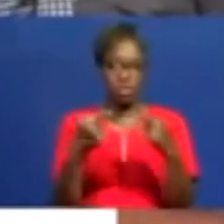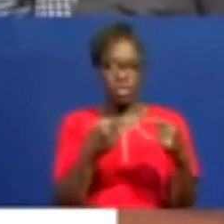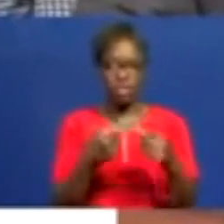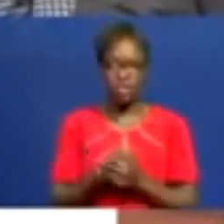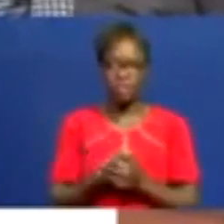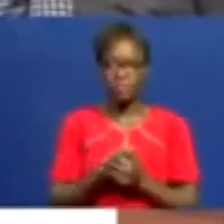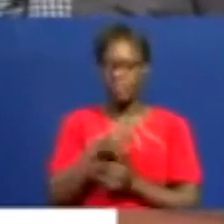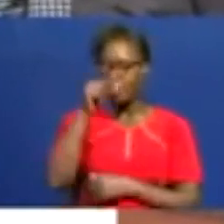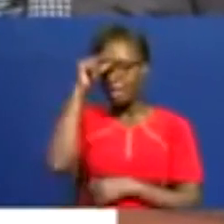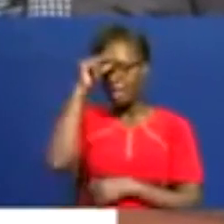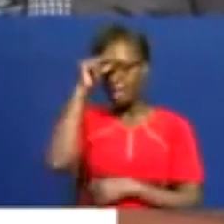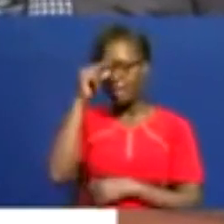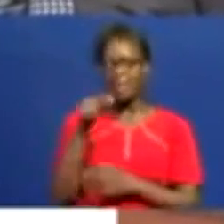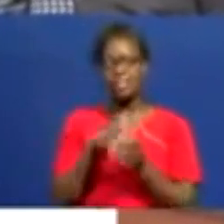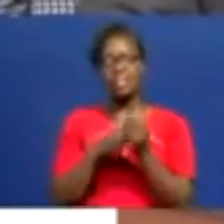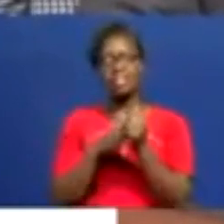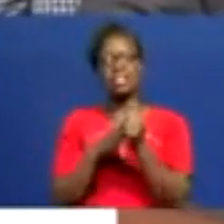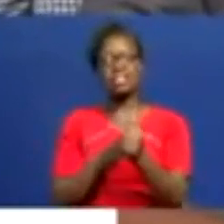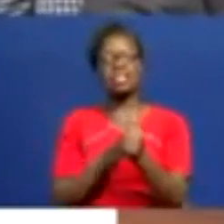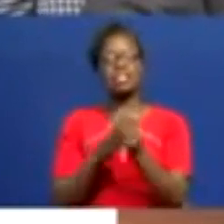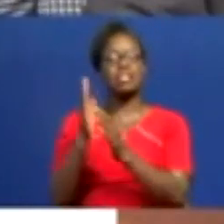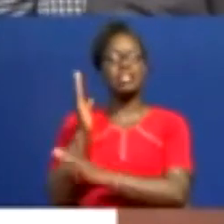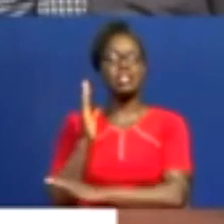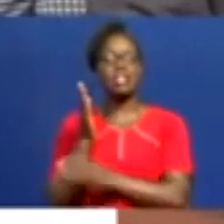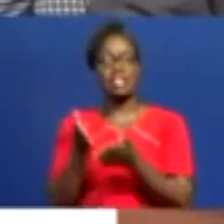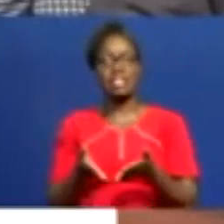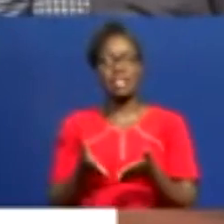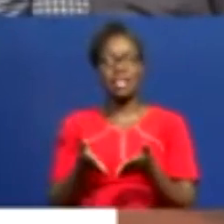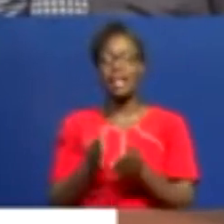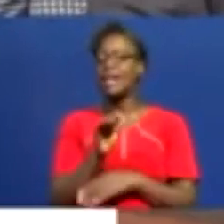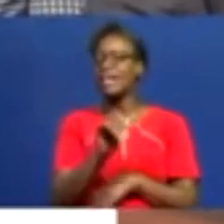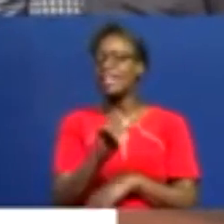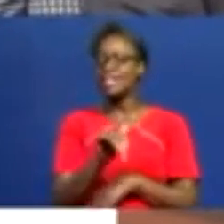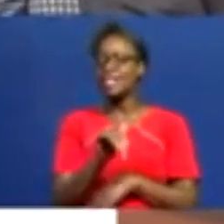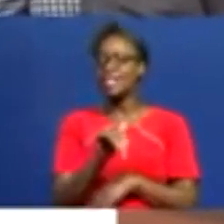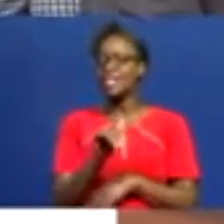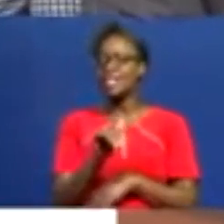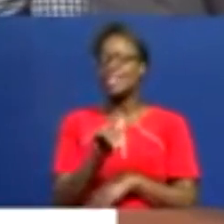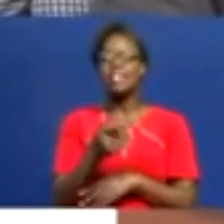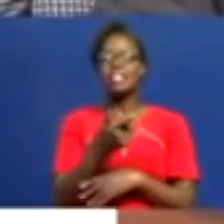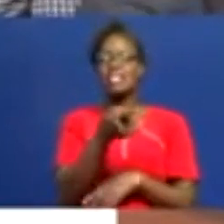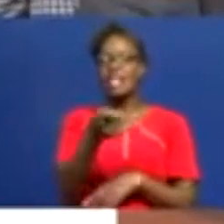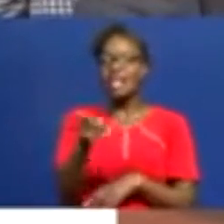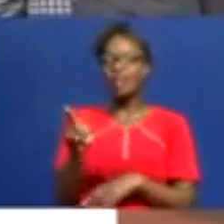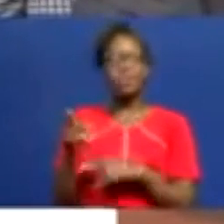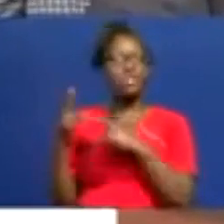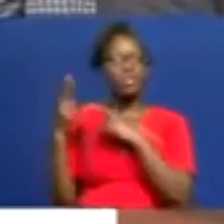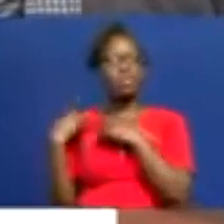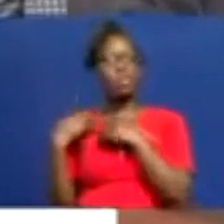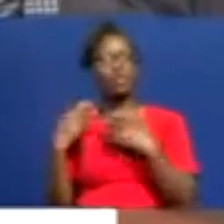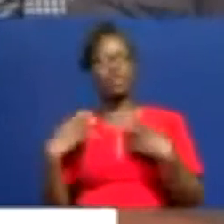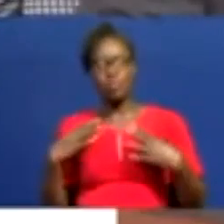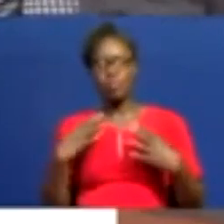Na serikali, viongozi wa usalama ambao wako hapa, kwamba watahandle watu ambao wanatumia binafsi